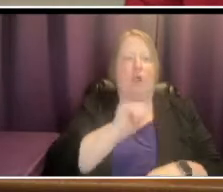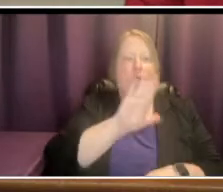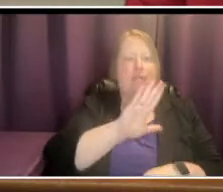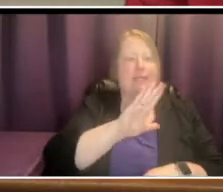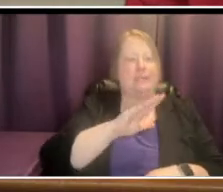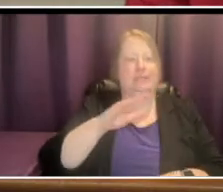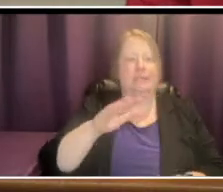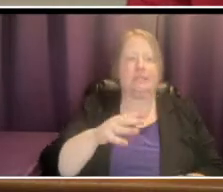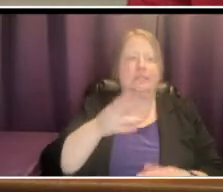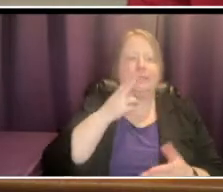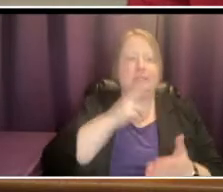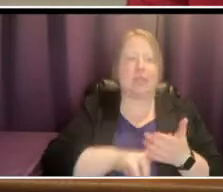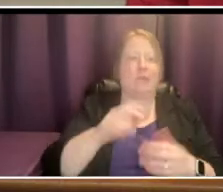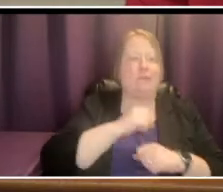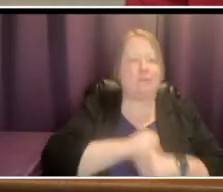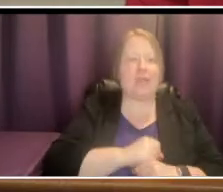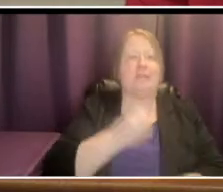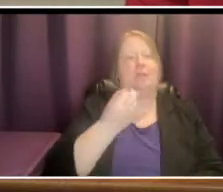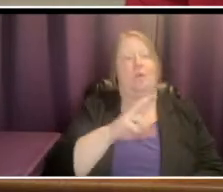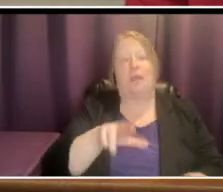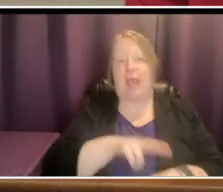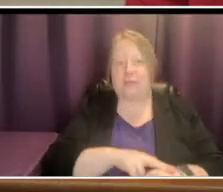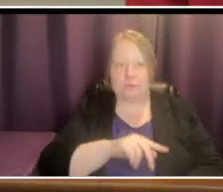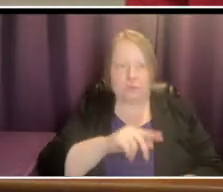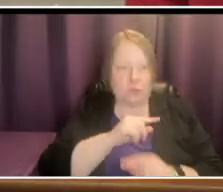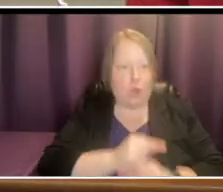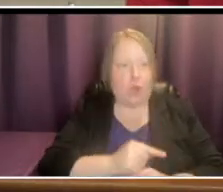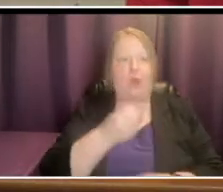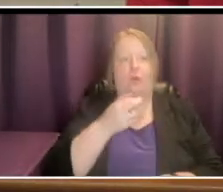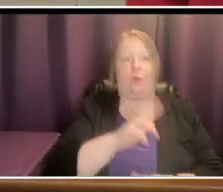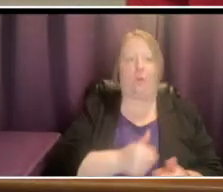of the Metropolitan Police Department.